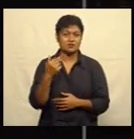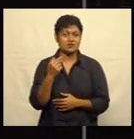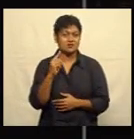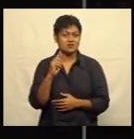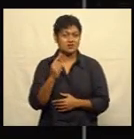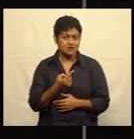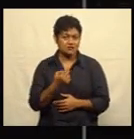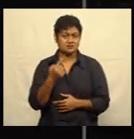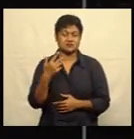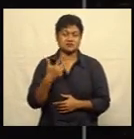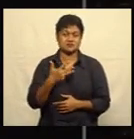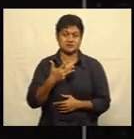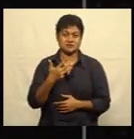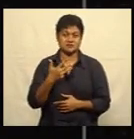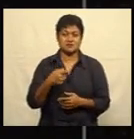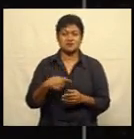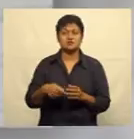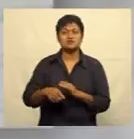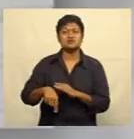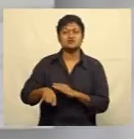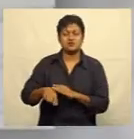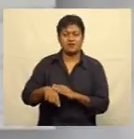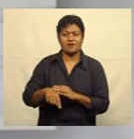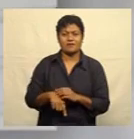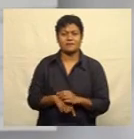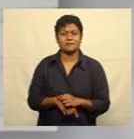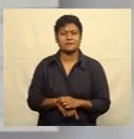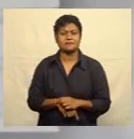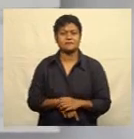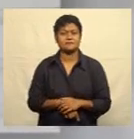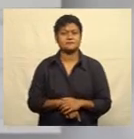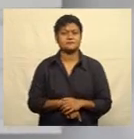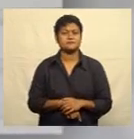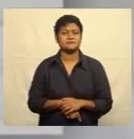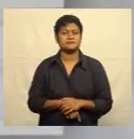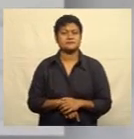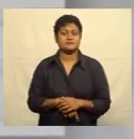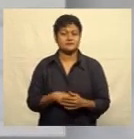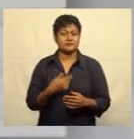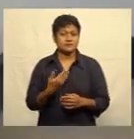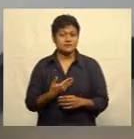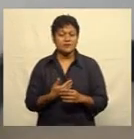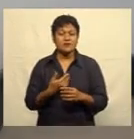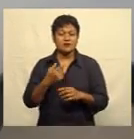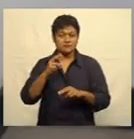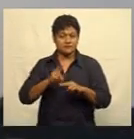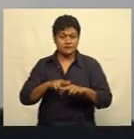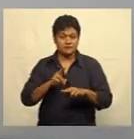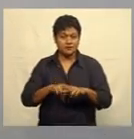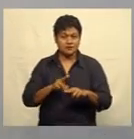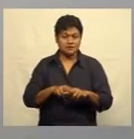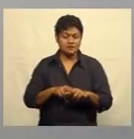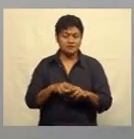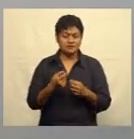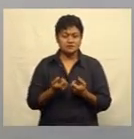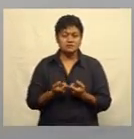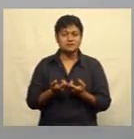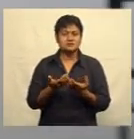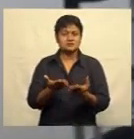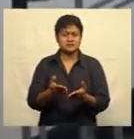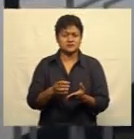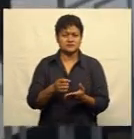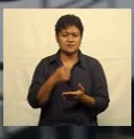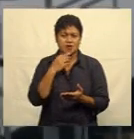home on Service Street in Suva. The victim's father, Christopher Downs, gave evidence via Skype from